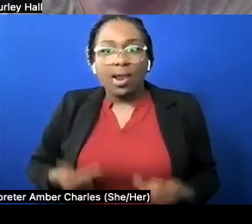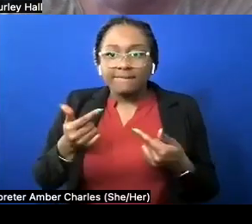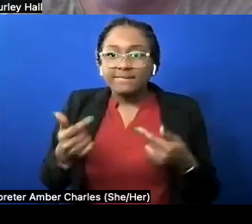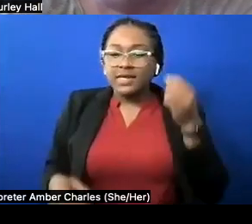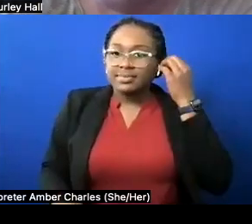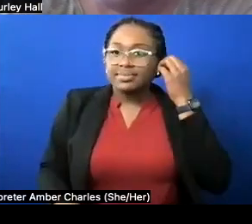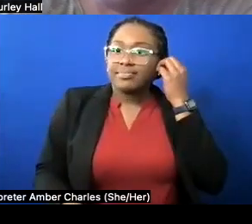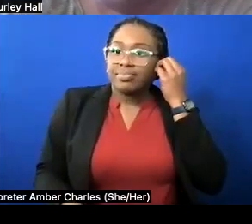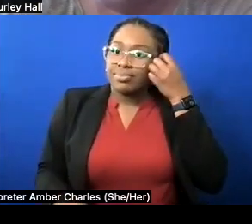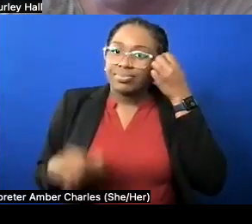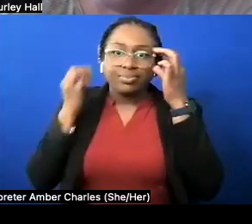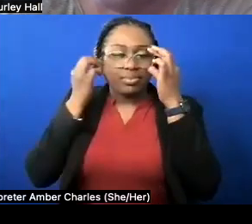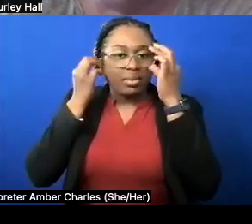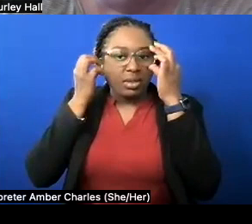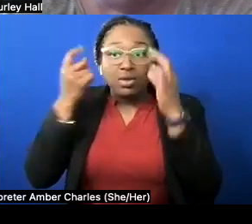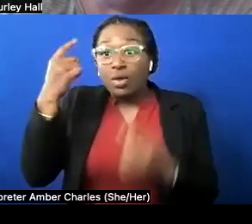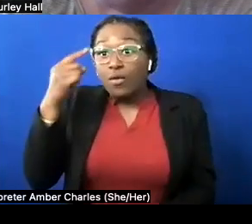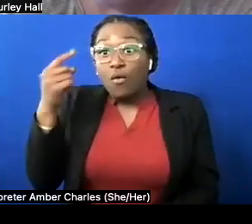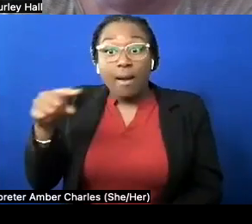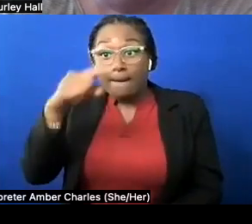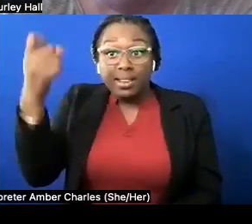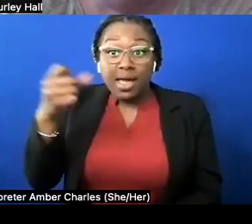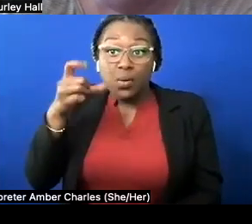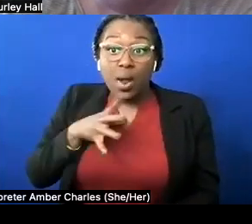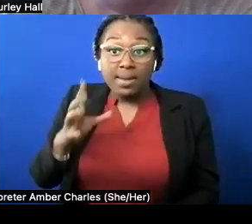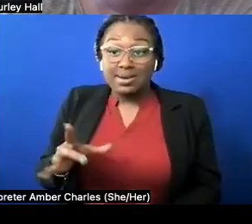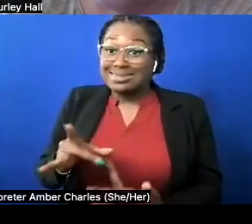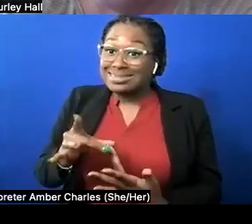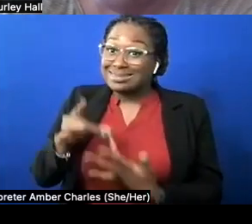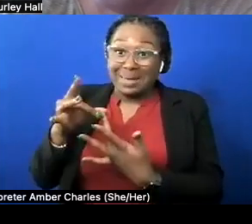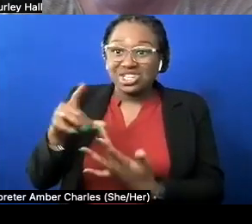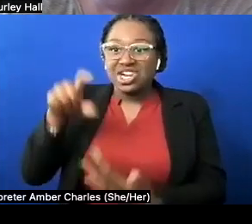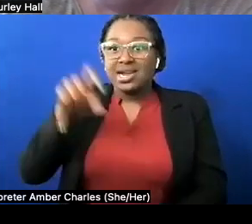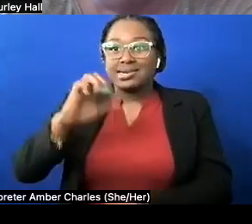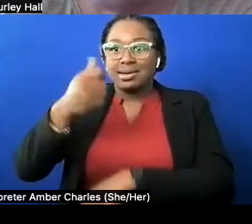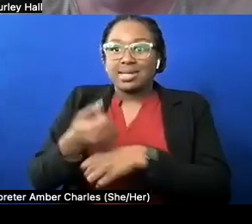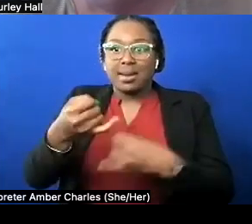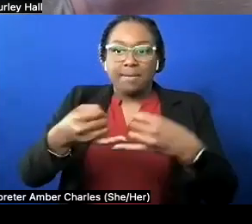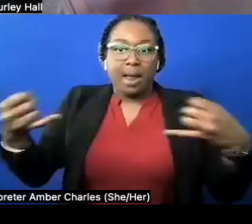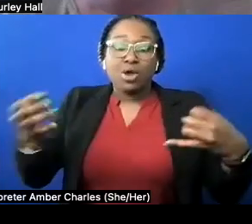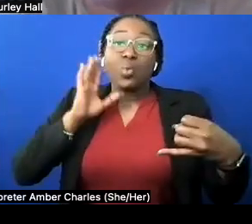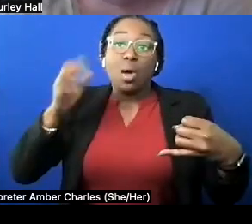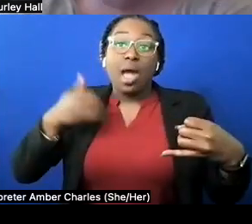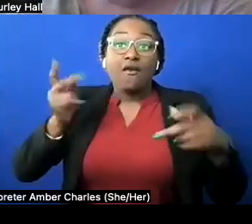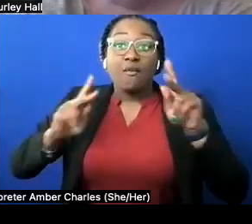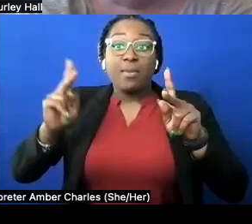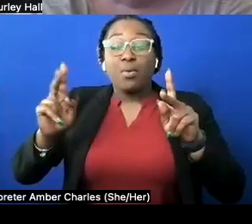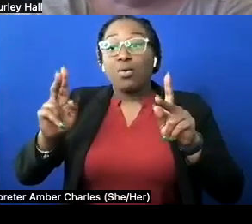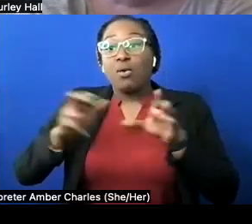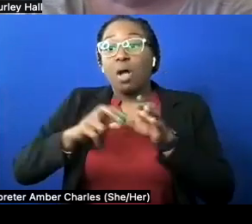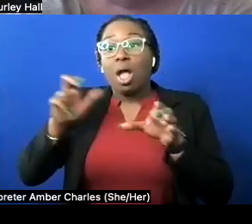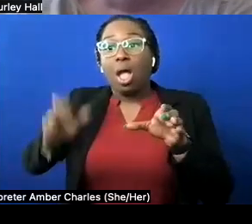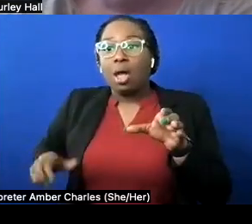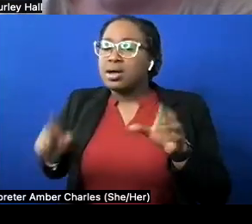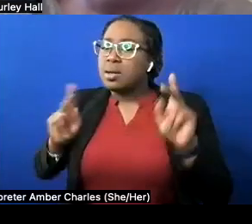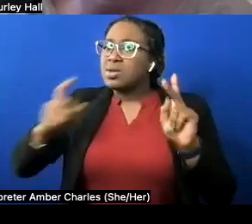for, you know, Black women, especially, put up your boundaries and you're going to have people who fall off, people who aren't going to love you, people who are going to say that you're difficult and